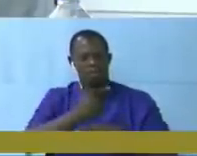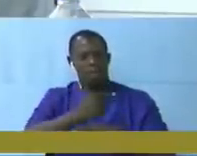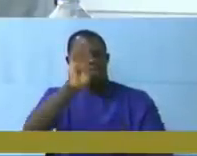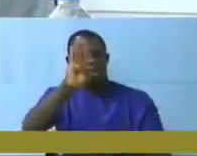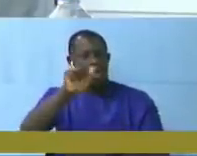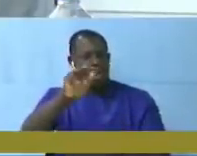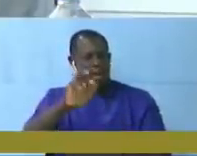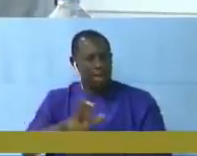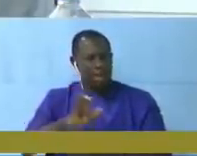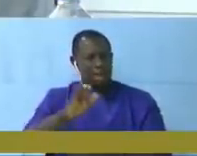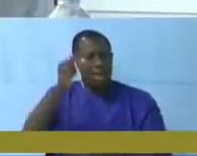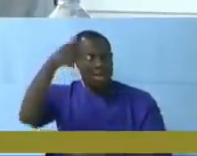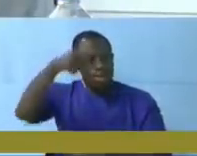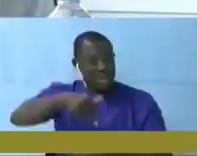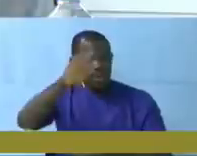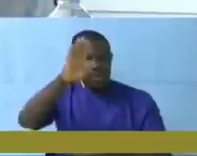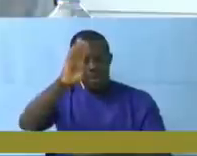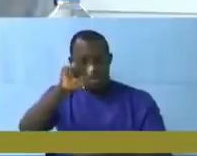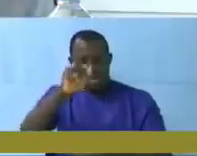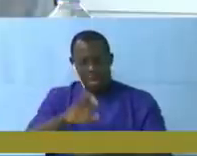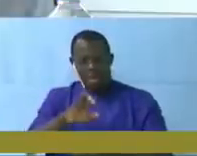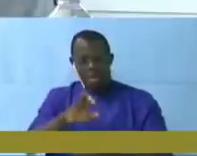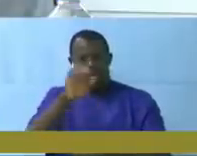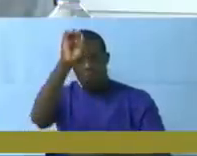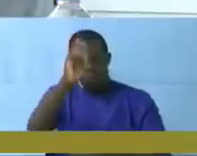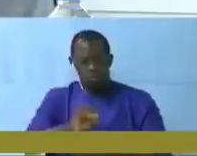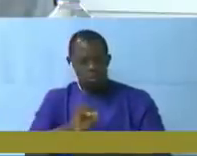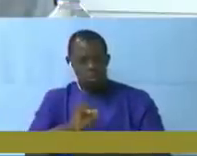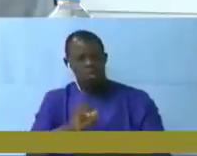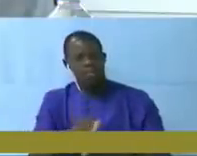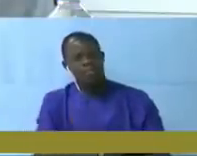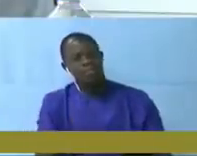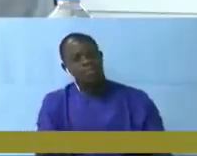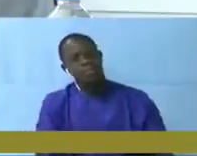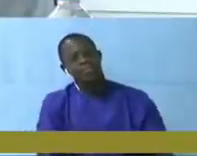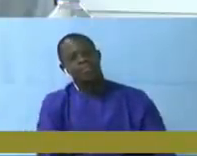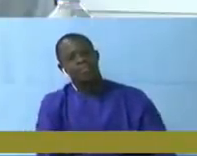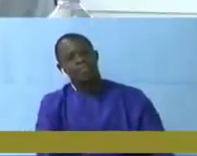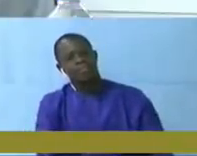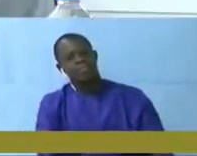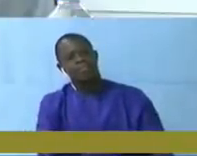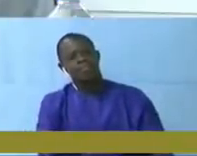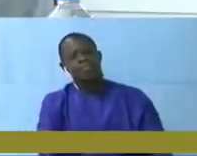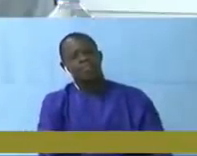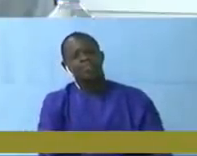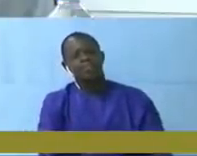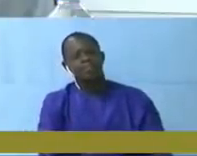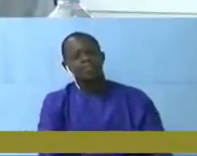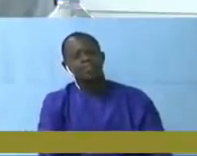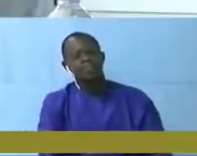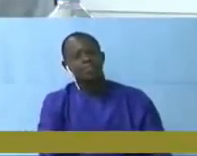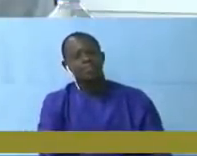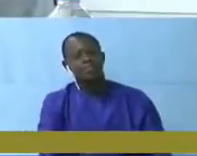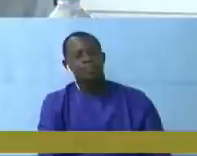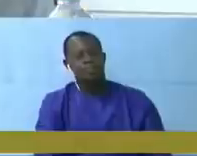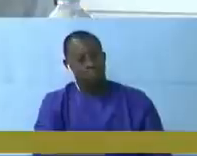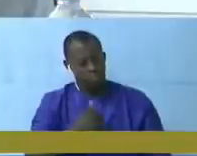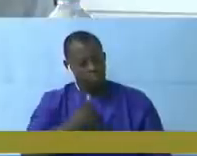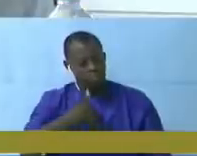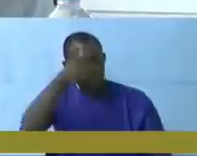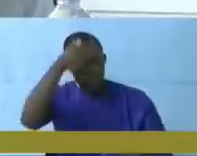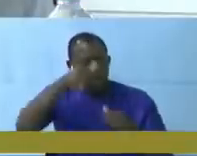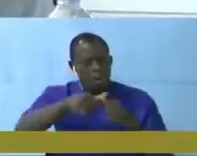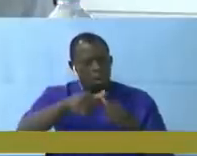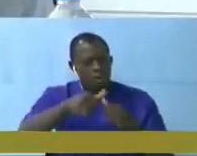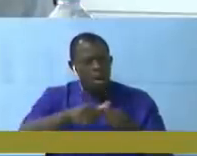very October ñu wat nak Gambia tamen ñu oma fi ci very December ci lawyer yi nekké fi ci réew mi. I remember we used to